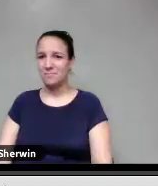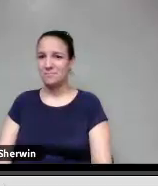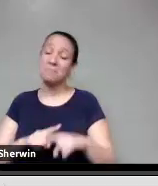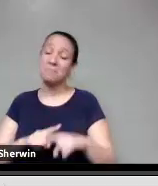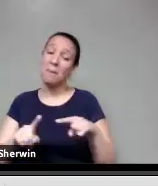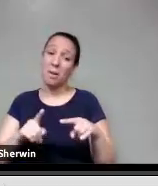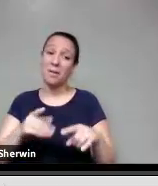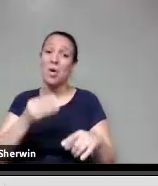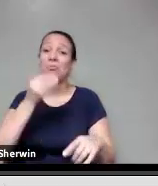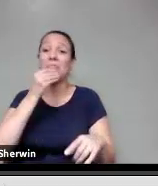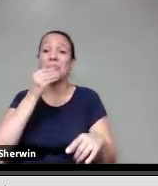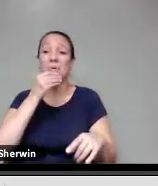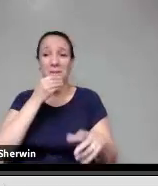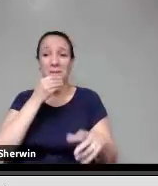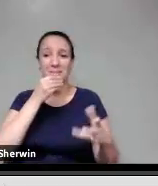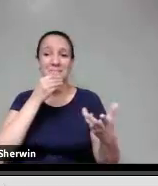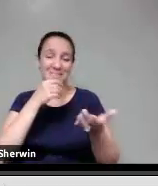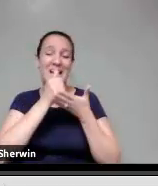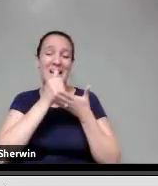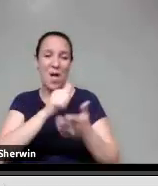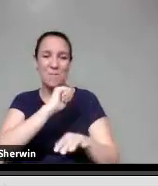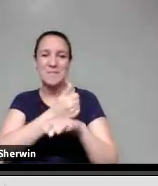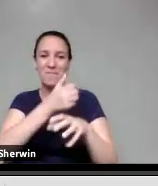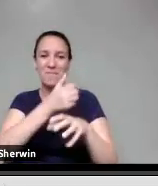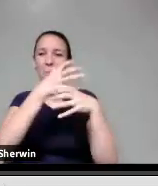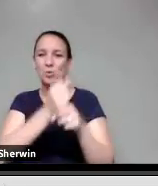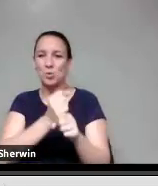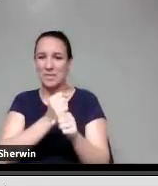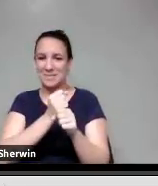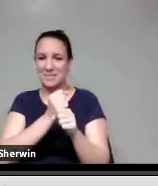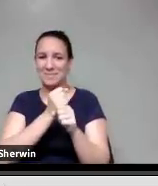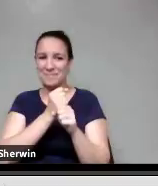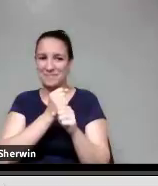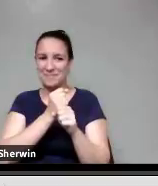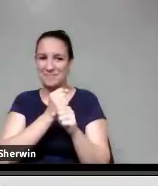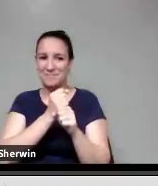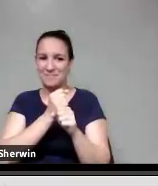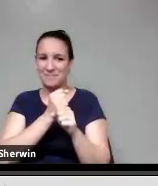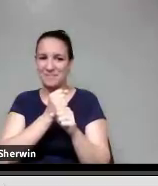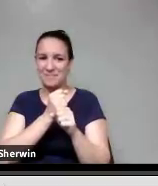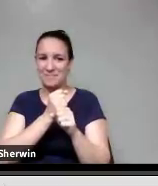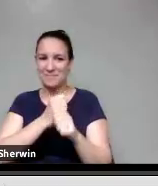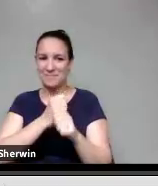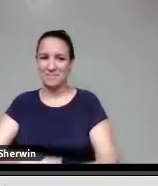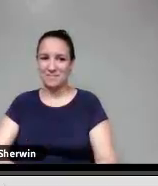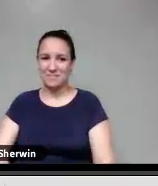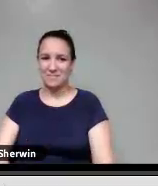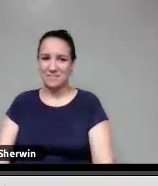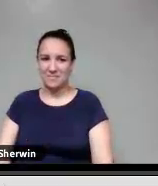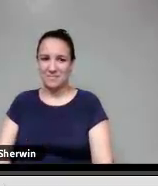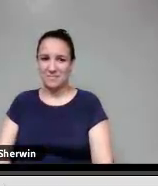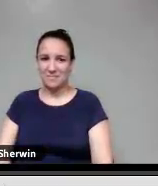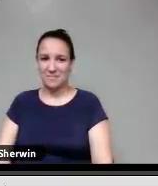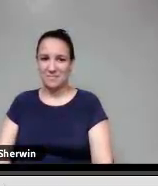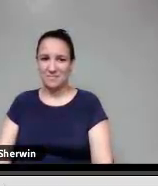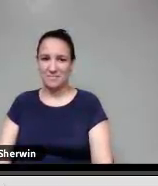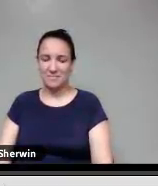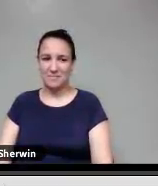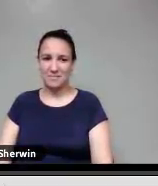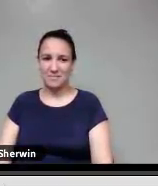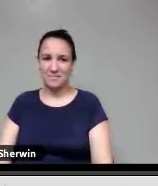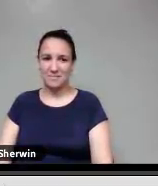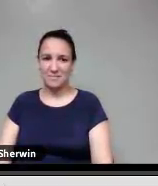the trust. So make sure you've got an element of trust there as you try to approach these people and talk to them about what you need from them.